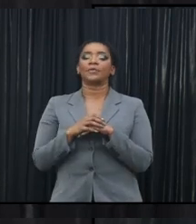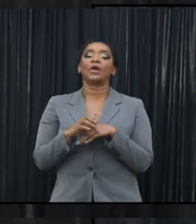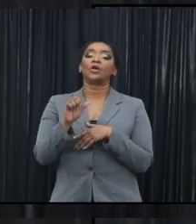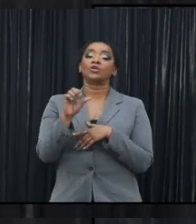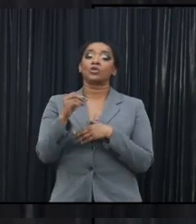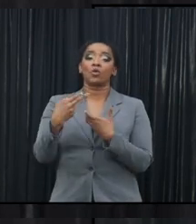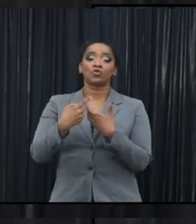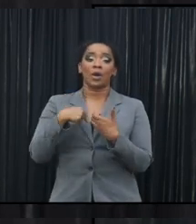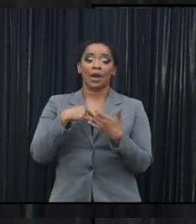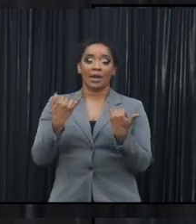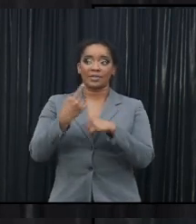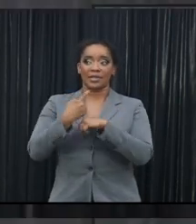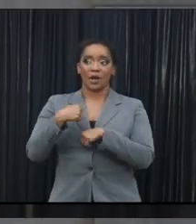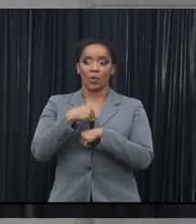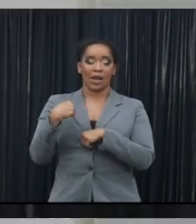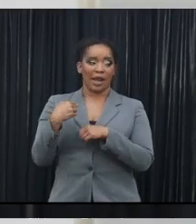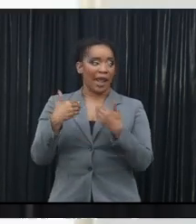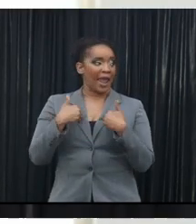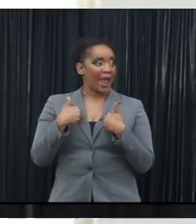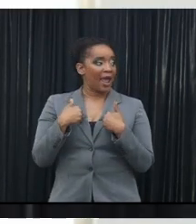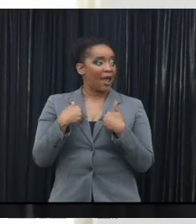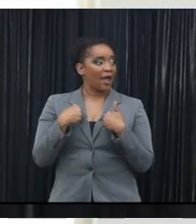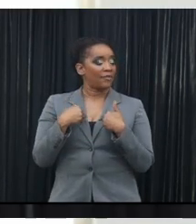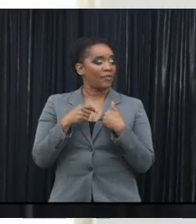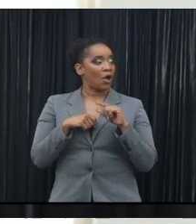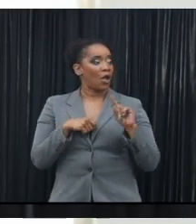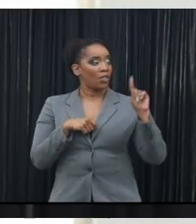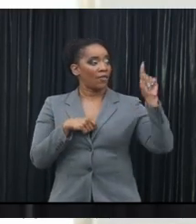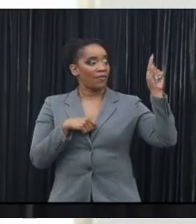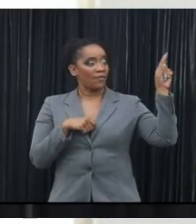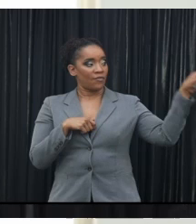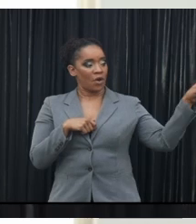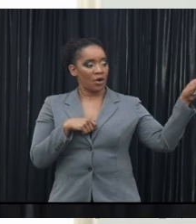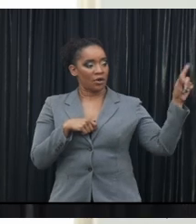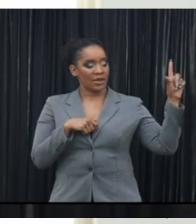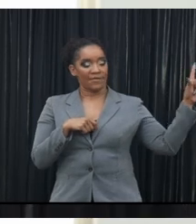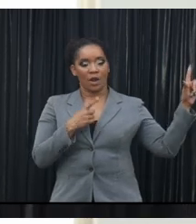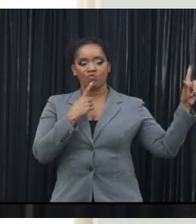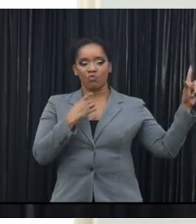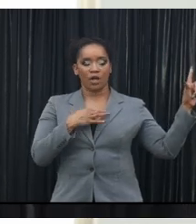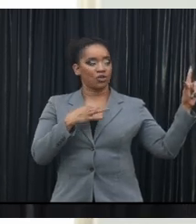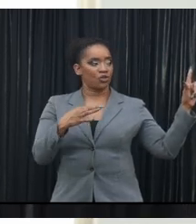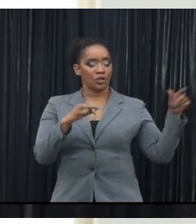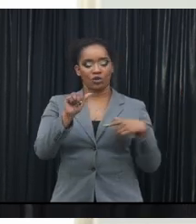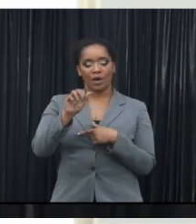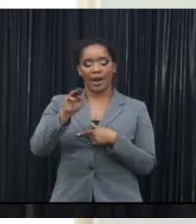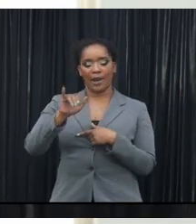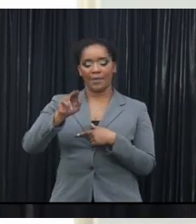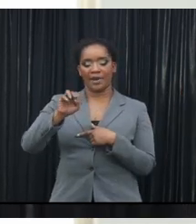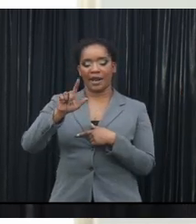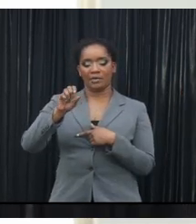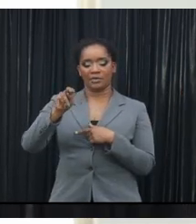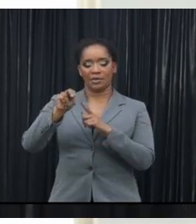we have on the far side of the panel, on the left side in the red shirt, we have Amy Nelson, who is